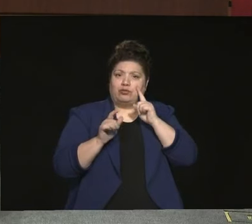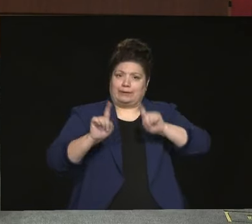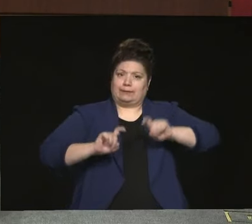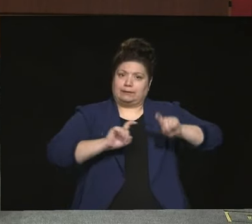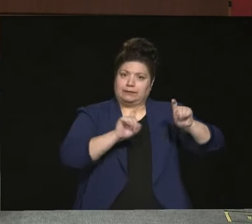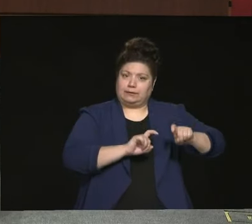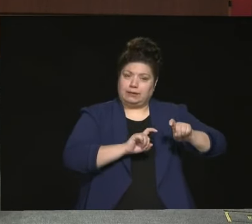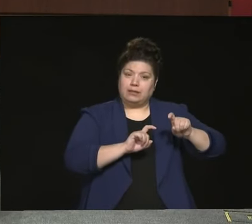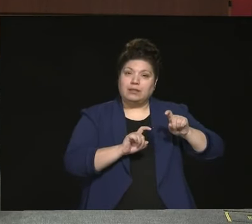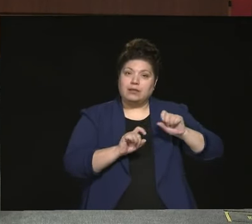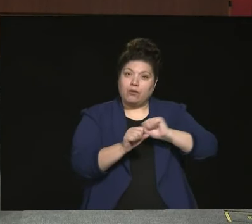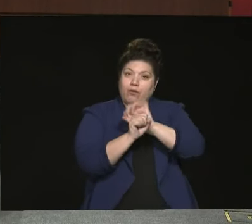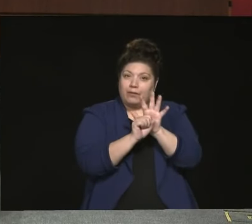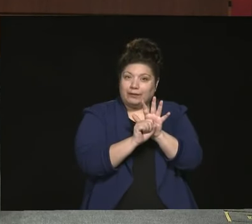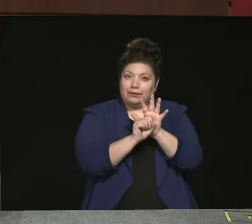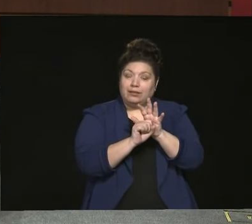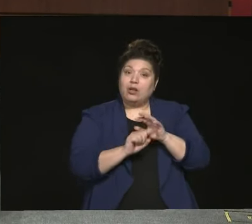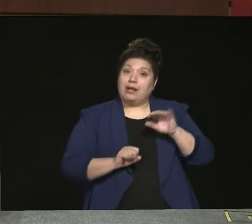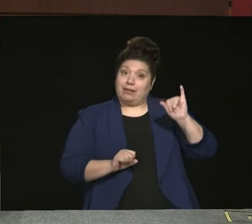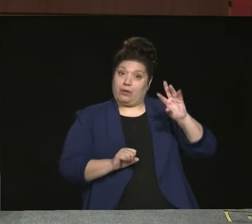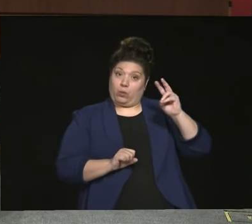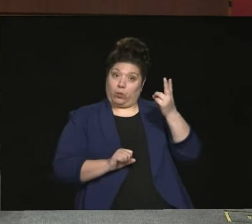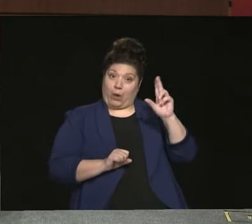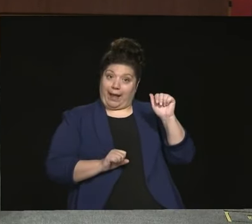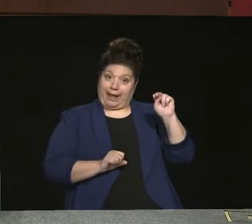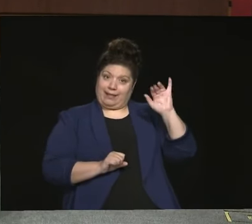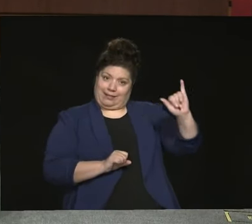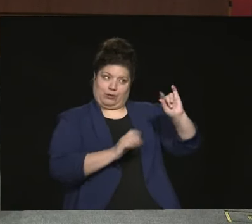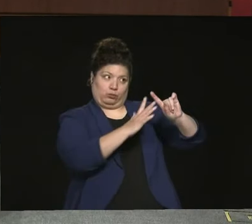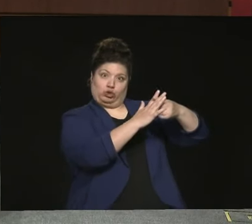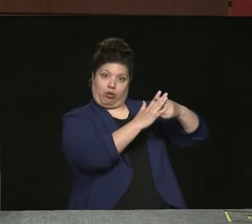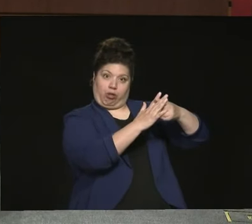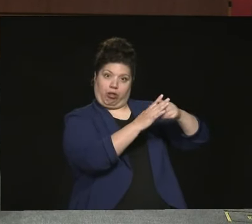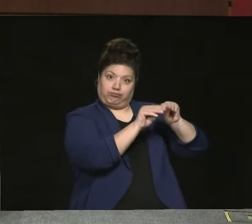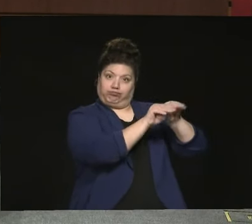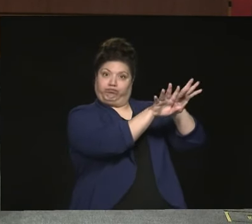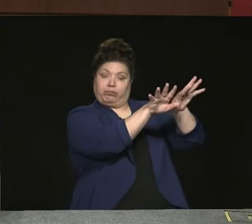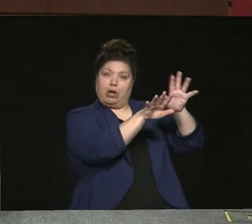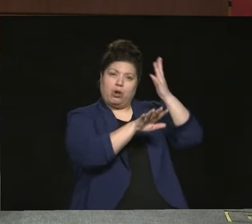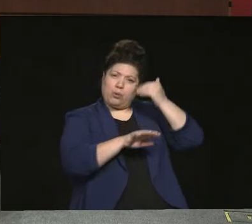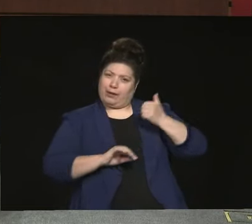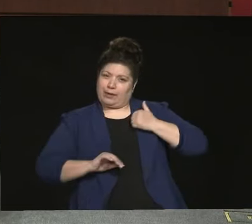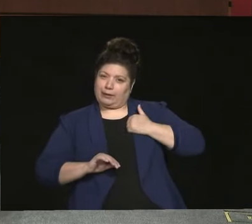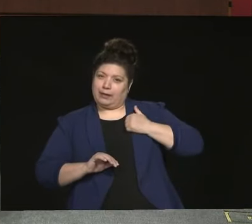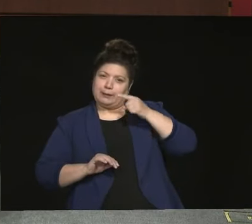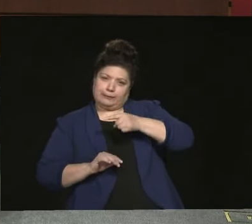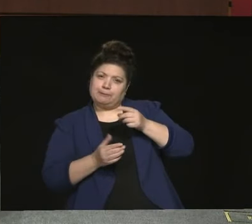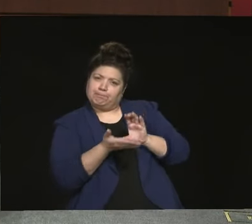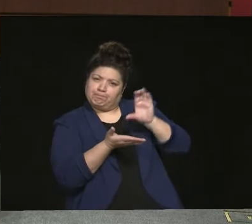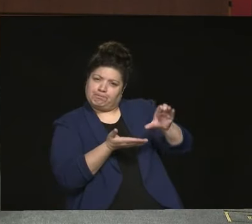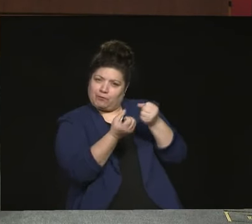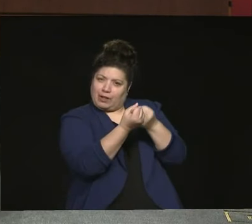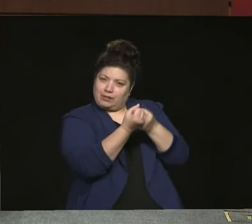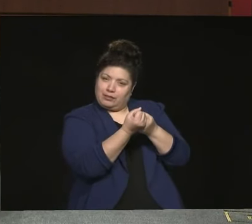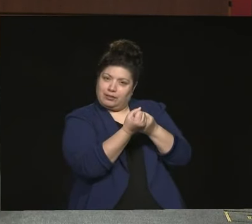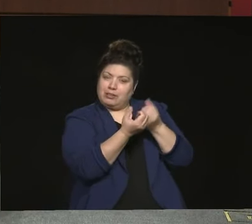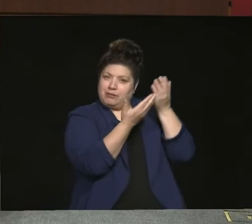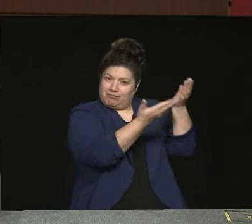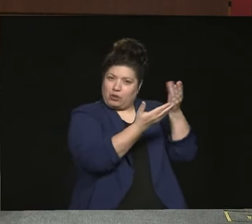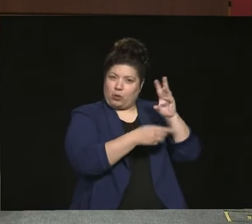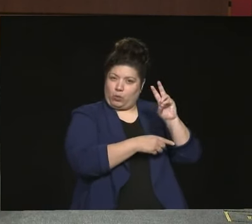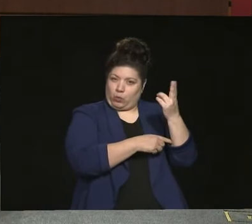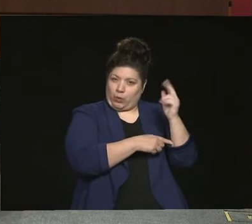original Outbreak. Can you explain why Canada is funding a collaboration with this institute and what expertise or specialized knowledge the institute can bring